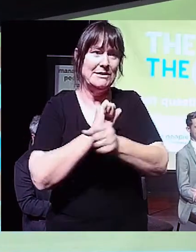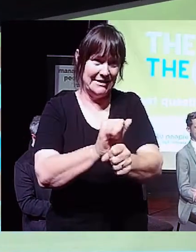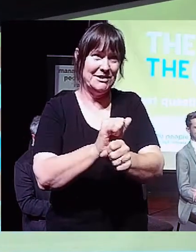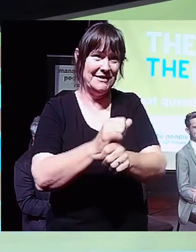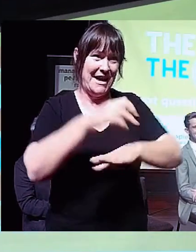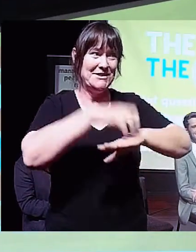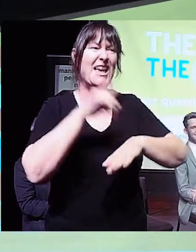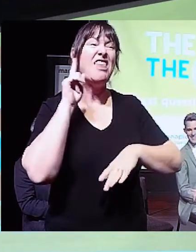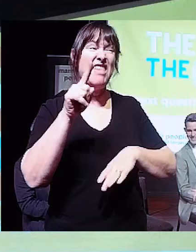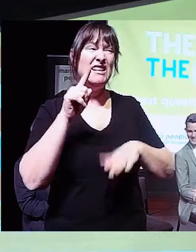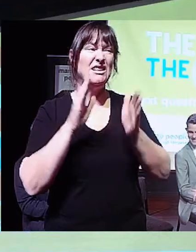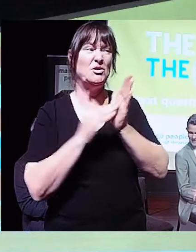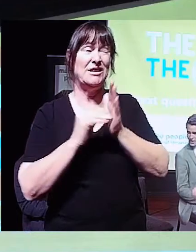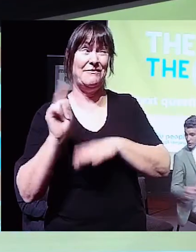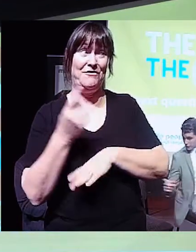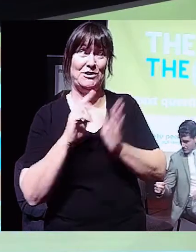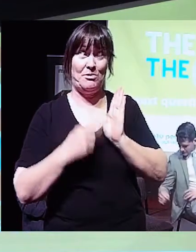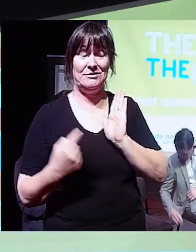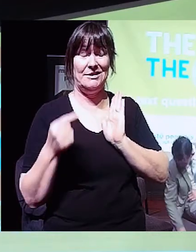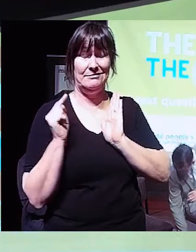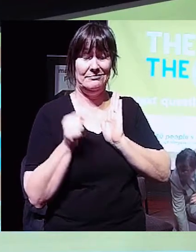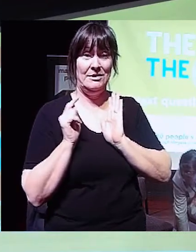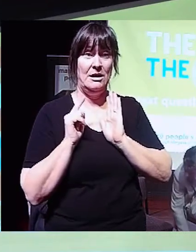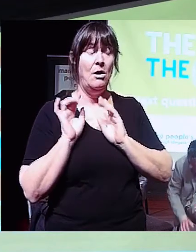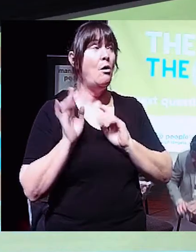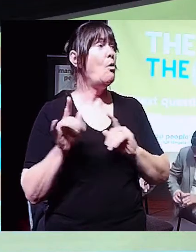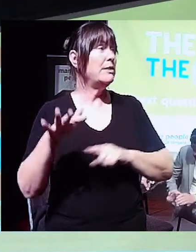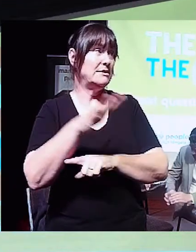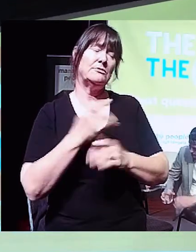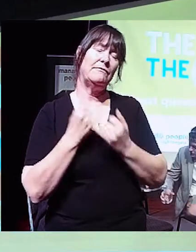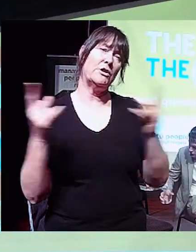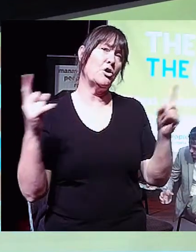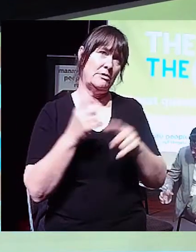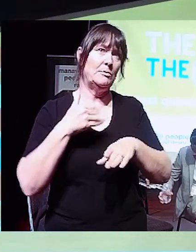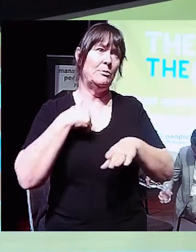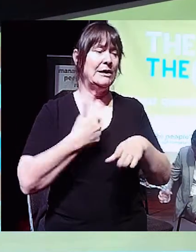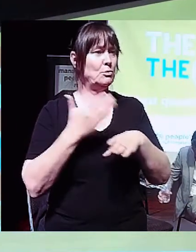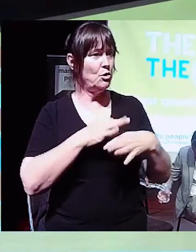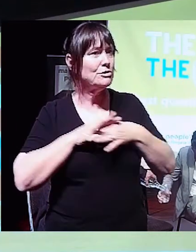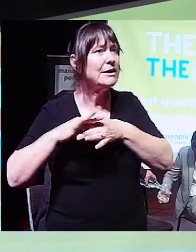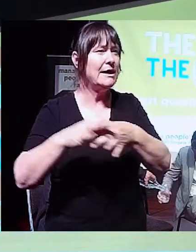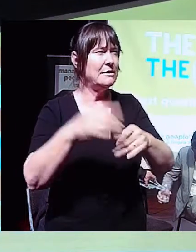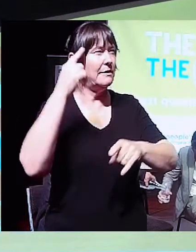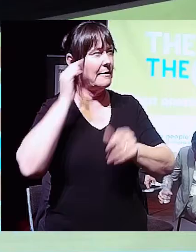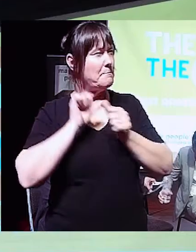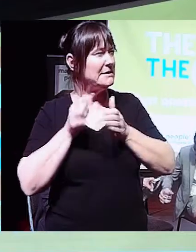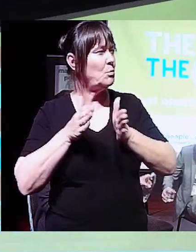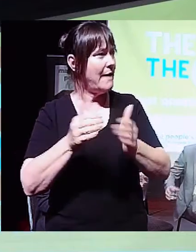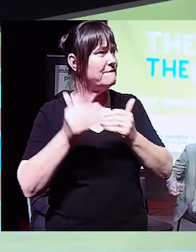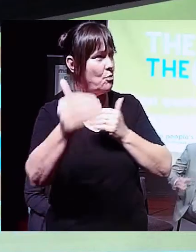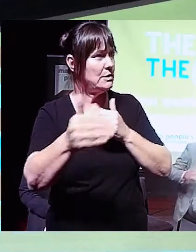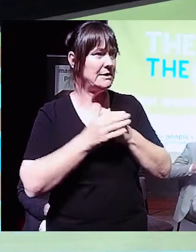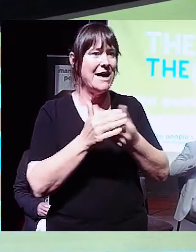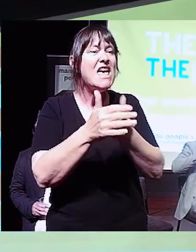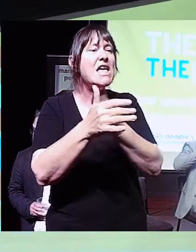that all of these situations are incredibly complex. We have to work together to think and work out the best way forward. Innovation